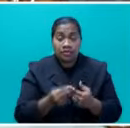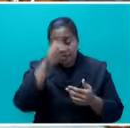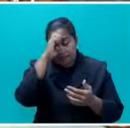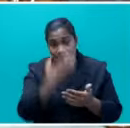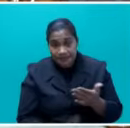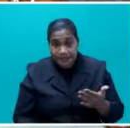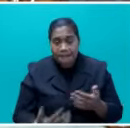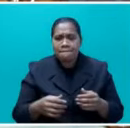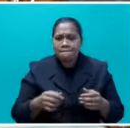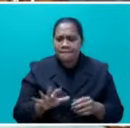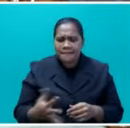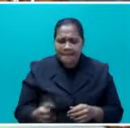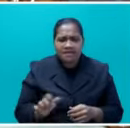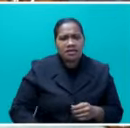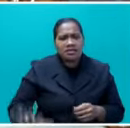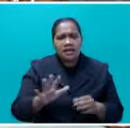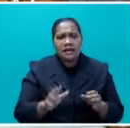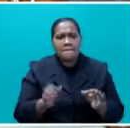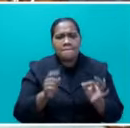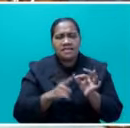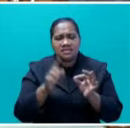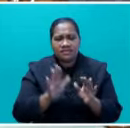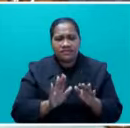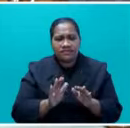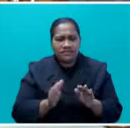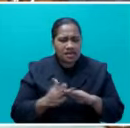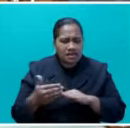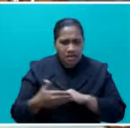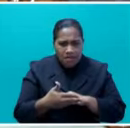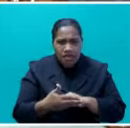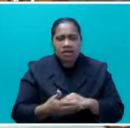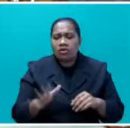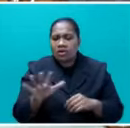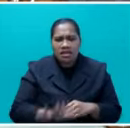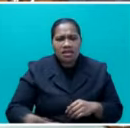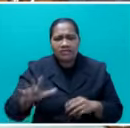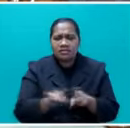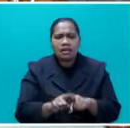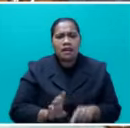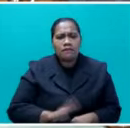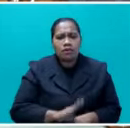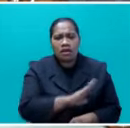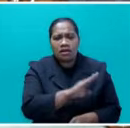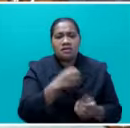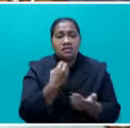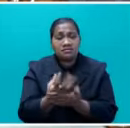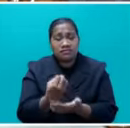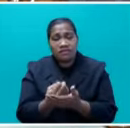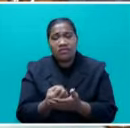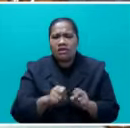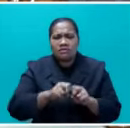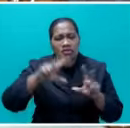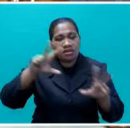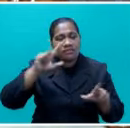such as Pacific Harbour and Coral Coast and Vitilevu, or areas like Bua and Savusavu and Vanulevu, will be a thing of the past. Mr.